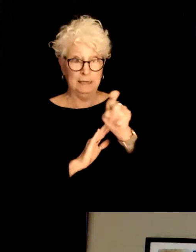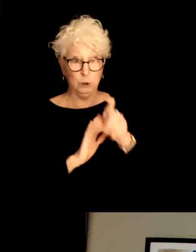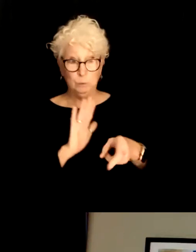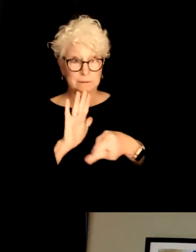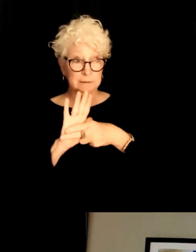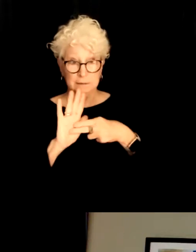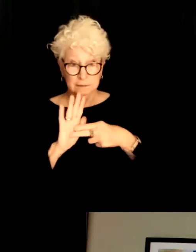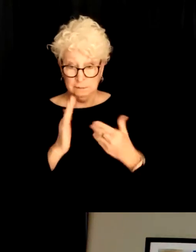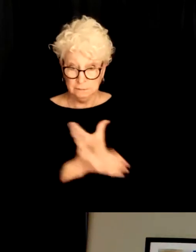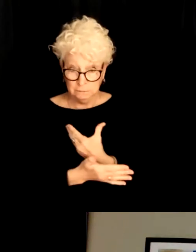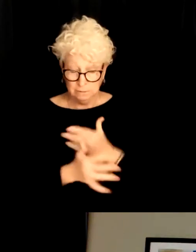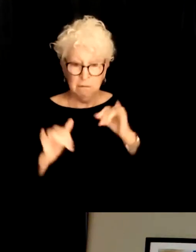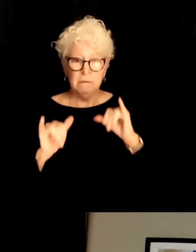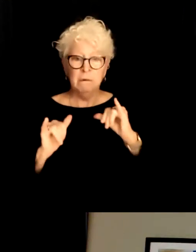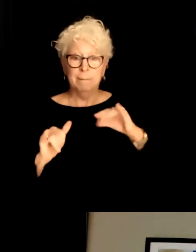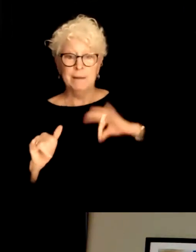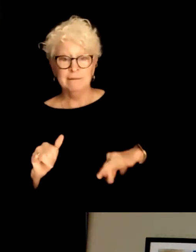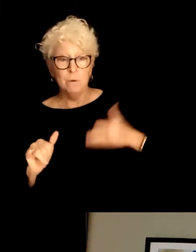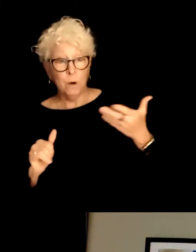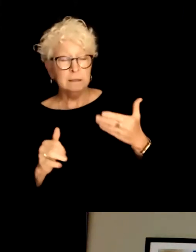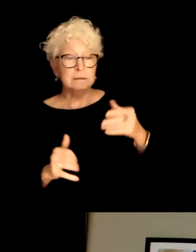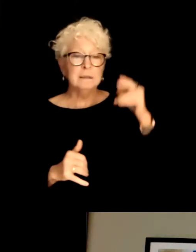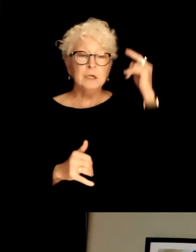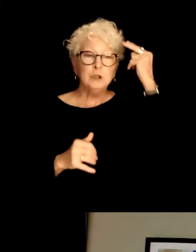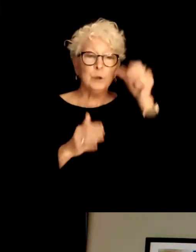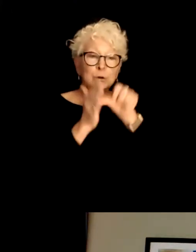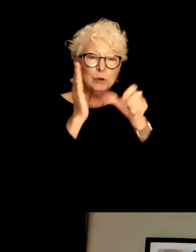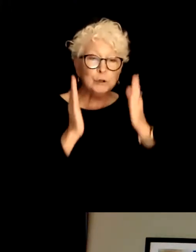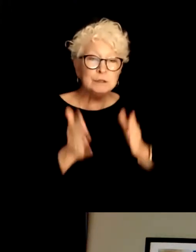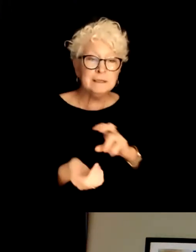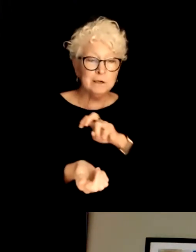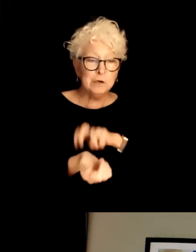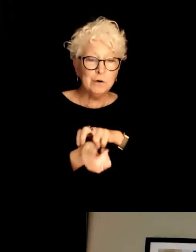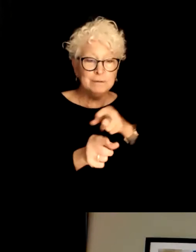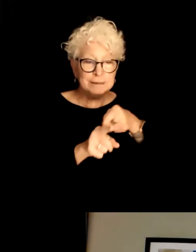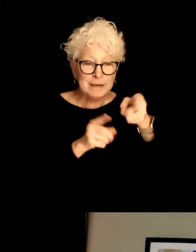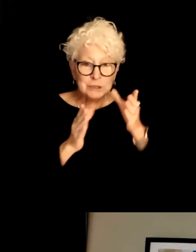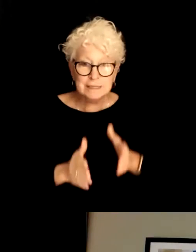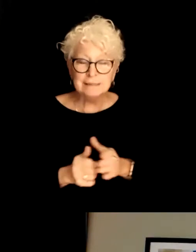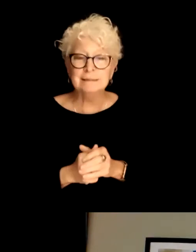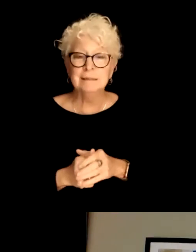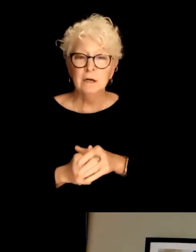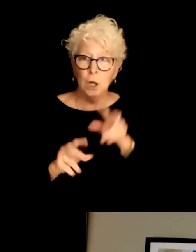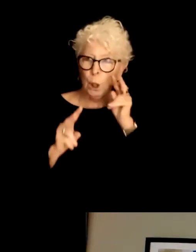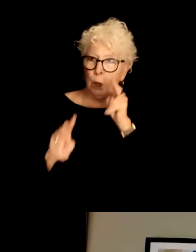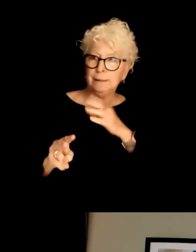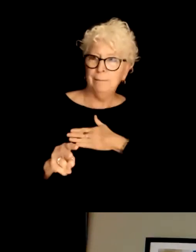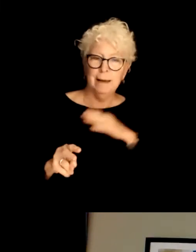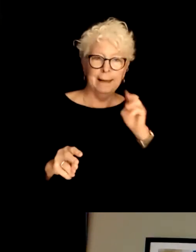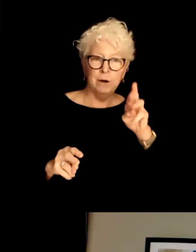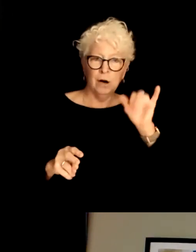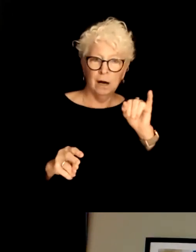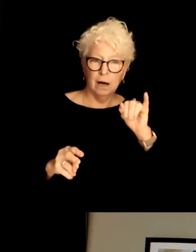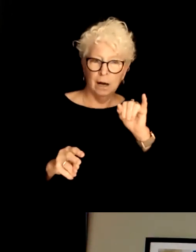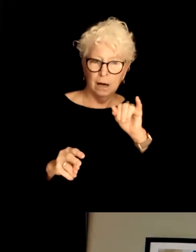having a neurosurgeon watch Unrest, see my MRI in some montage, and notice some abnormalities that